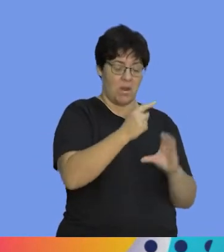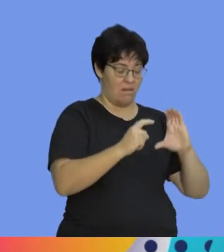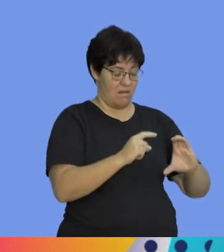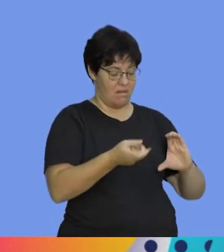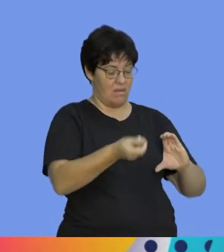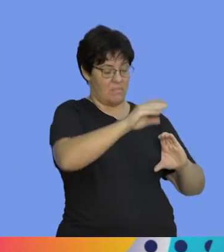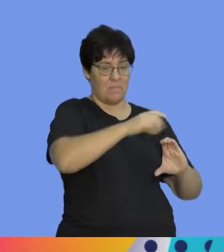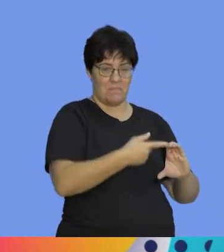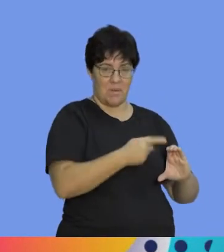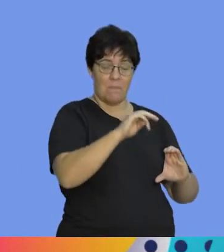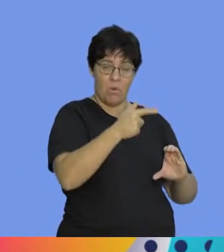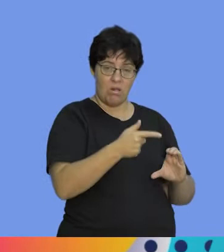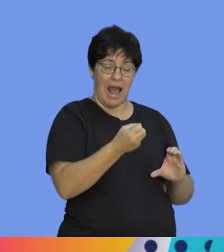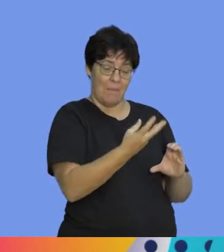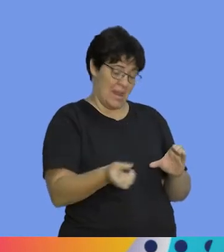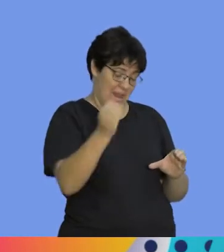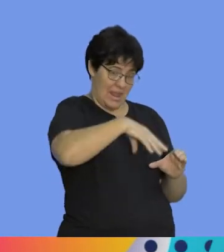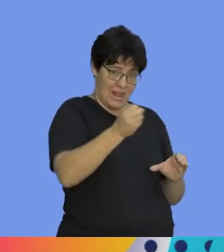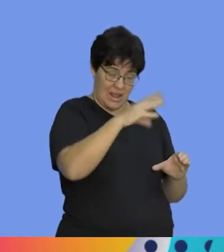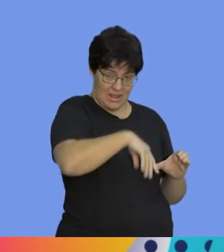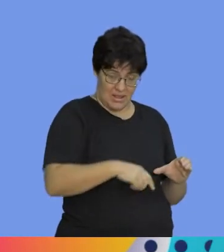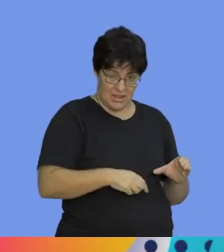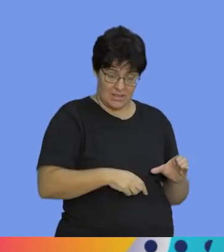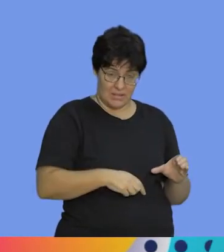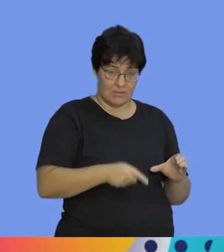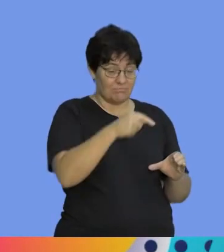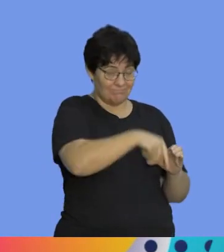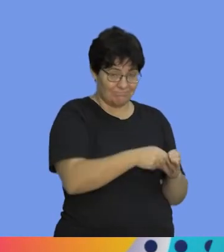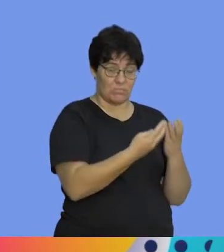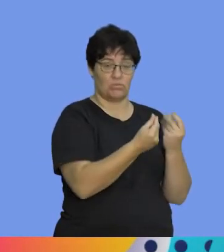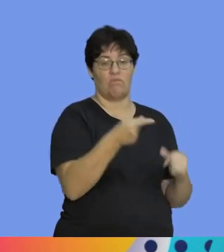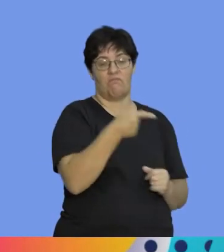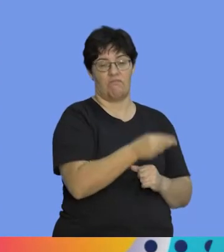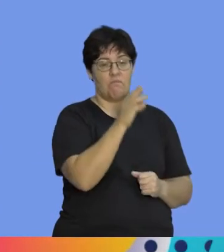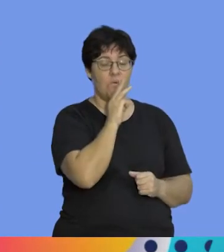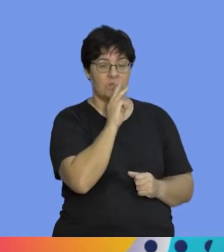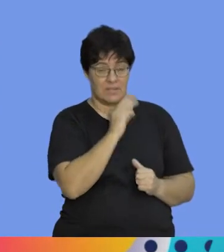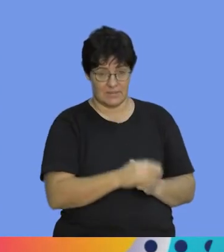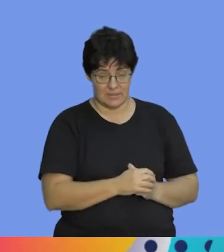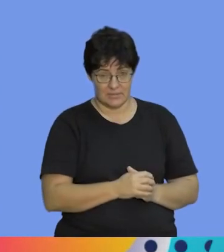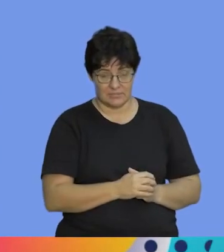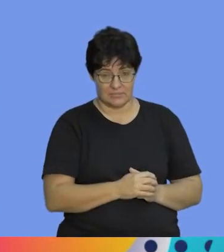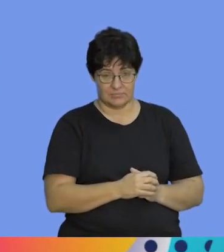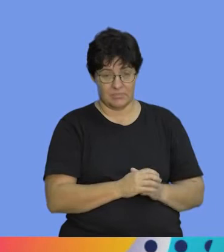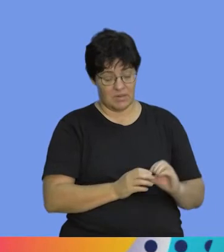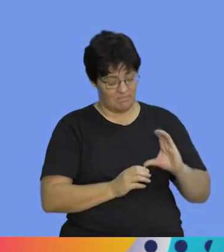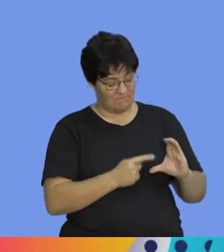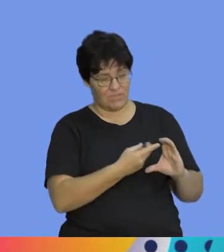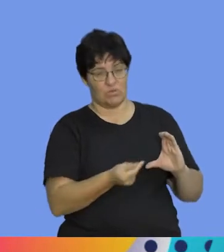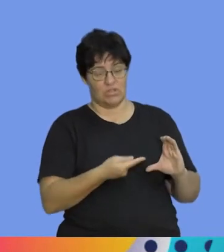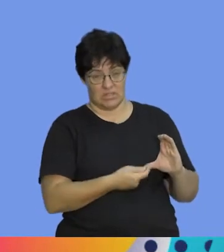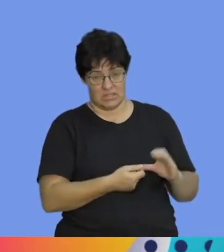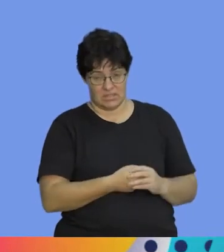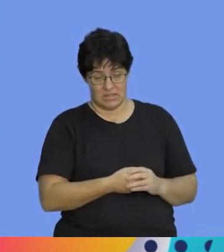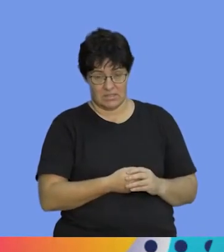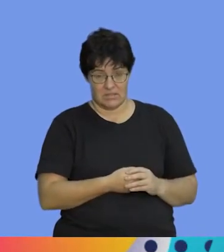The mole represents the number of particles of that solute which is present per unit volume of solution.